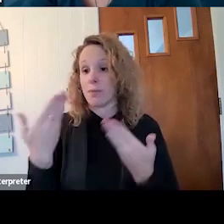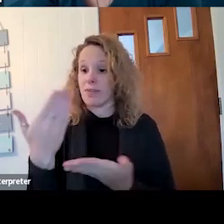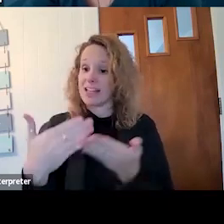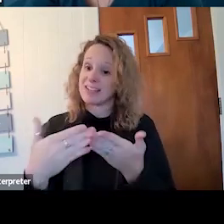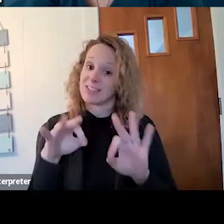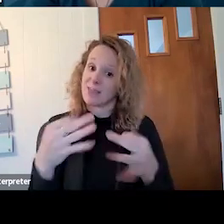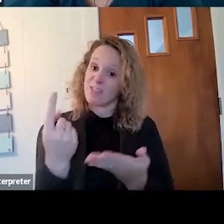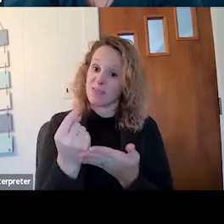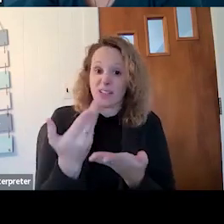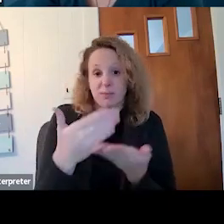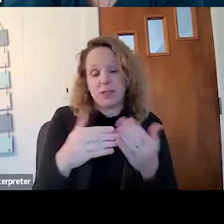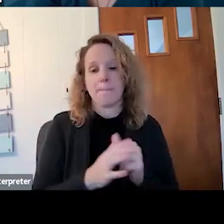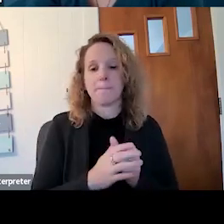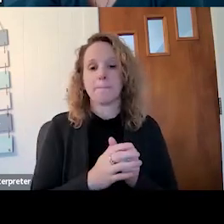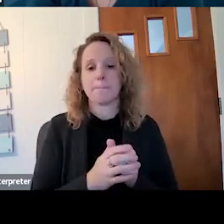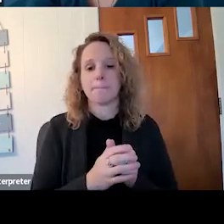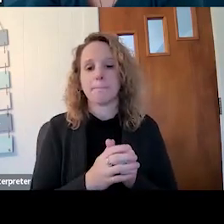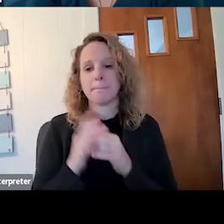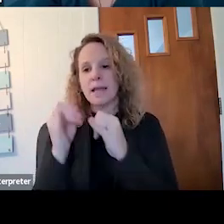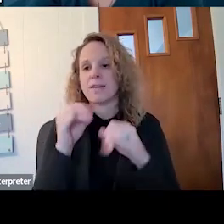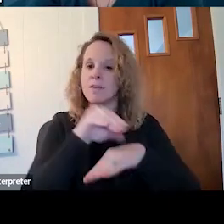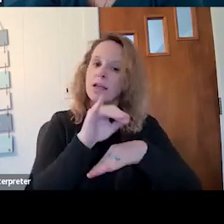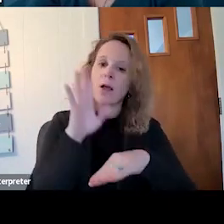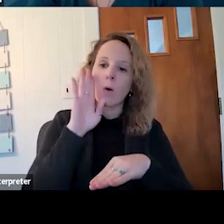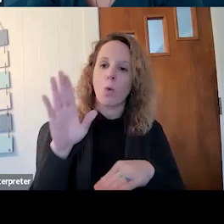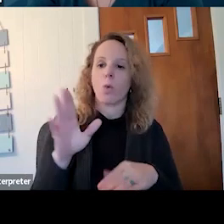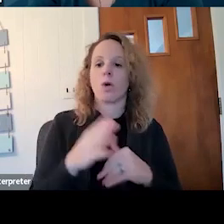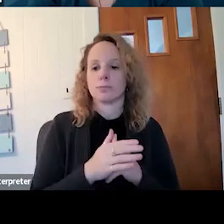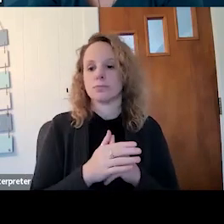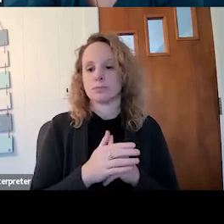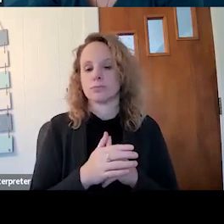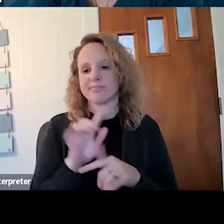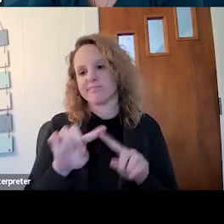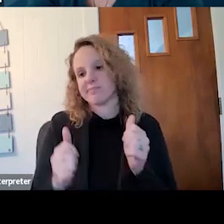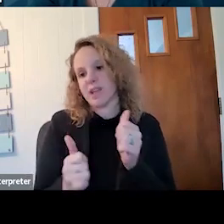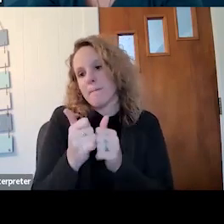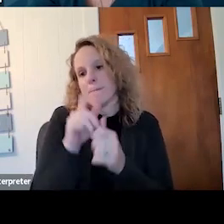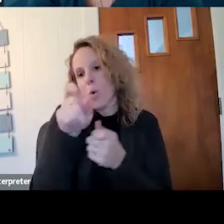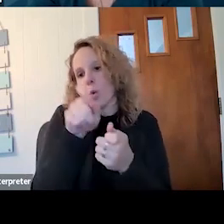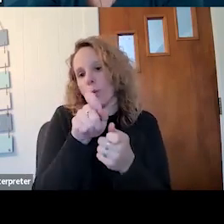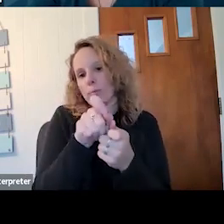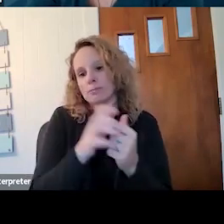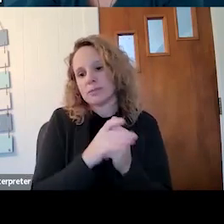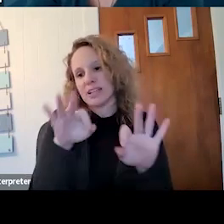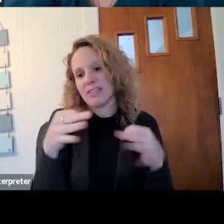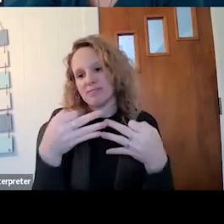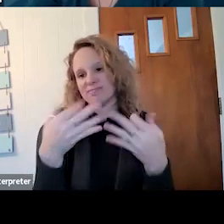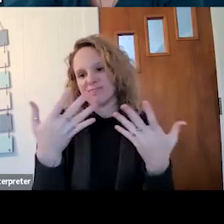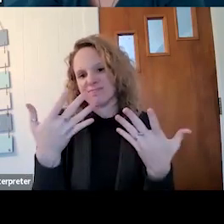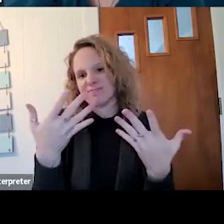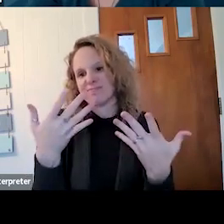therapy and individual counseling as it relates to family. But most of our specific family